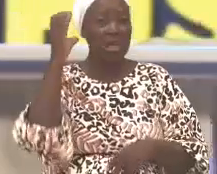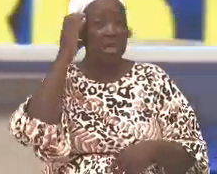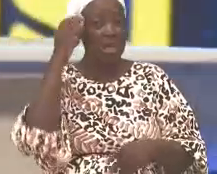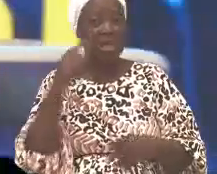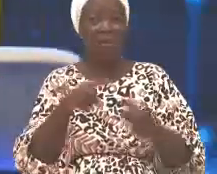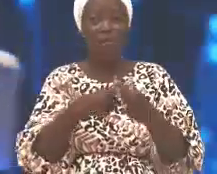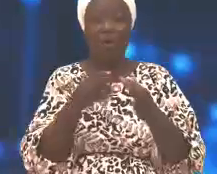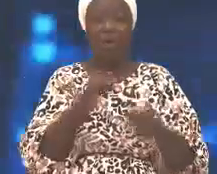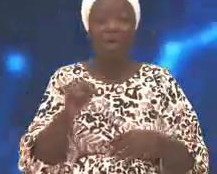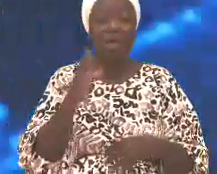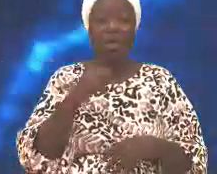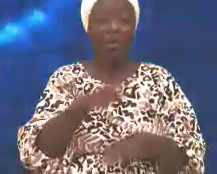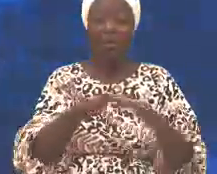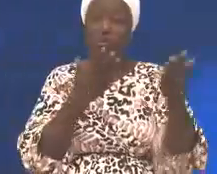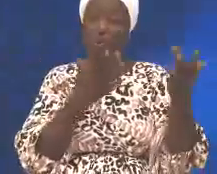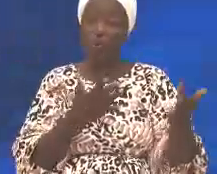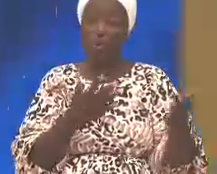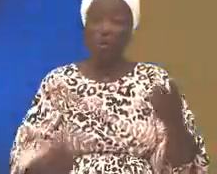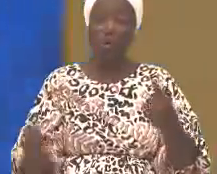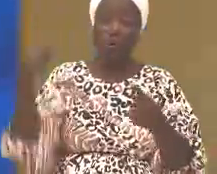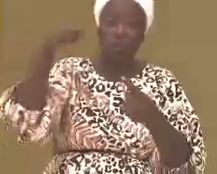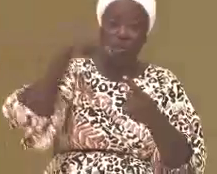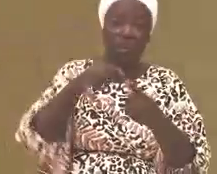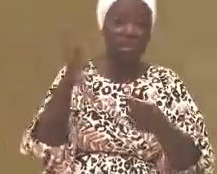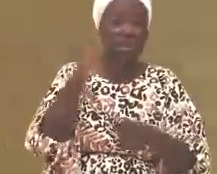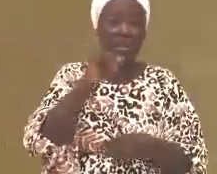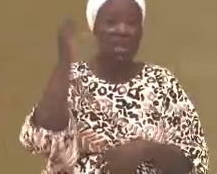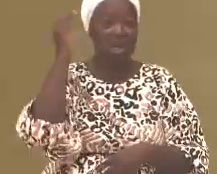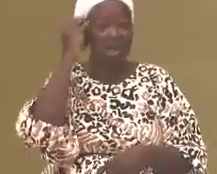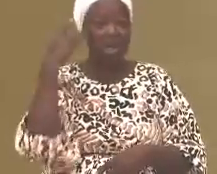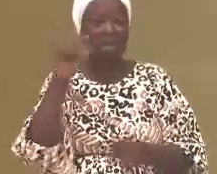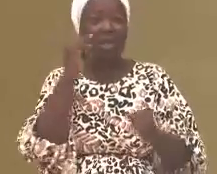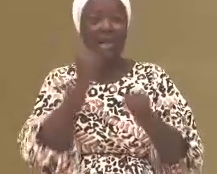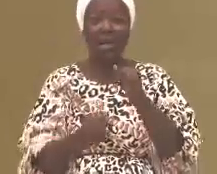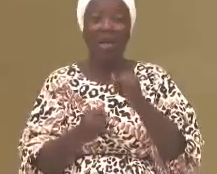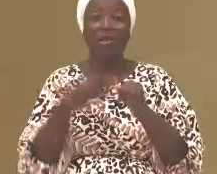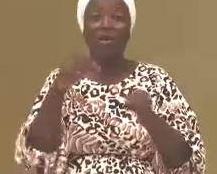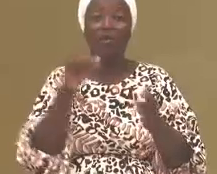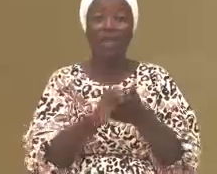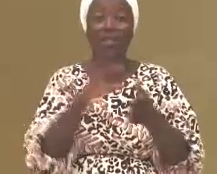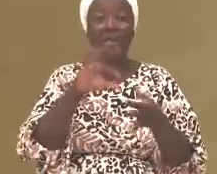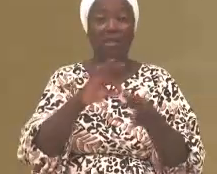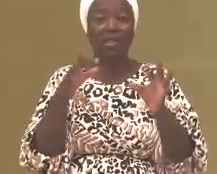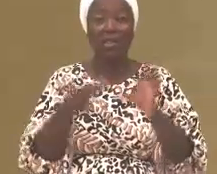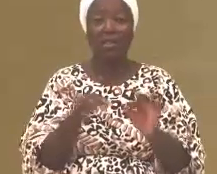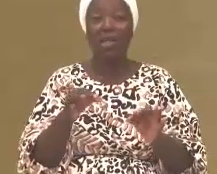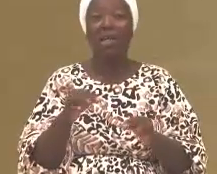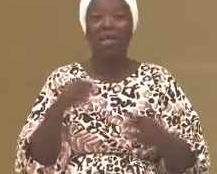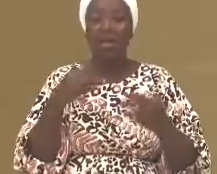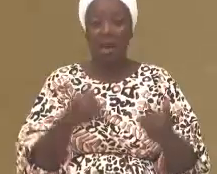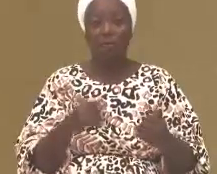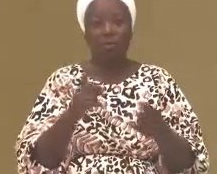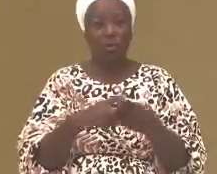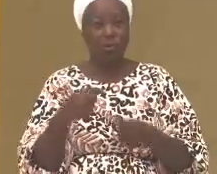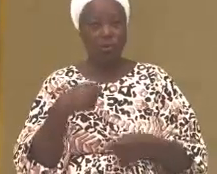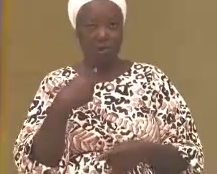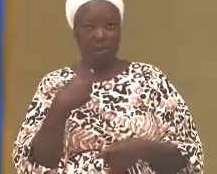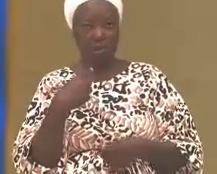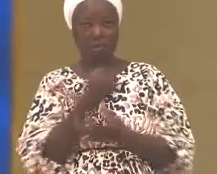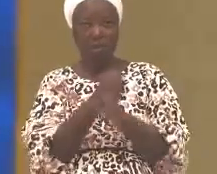they don't wait until they hear the end of the sentence. Now, to